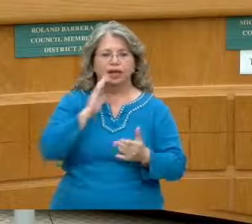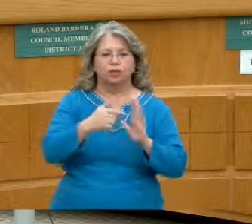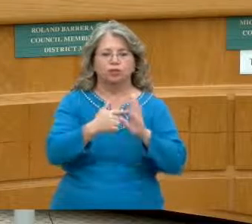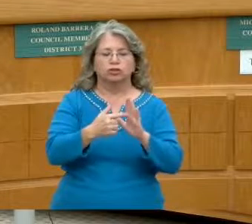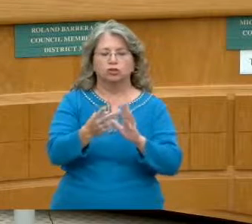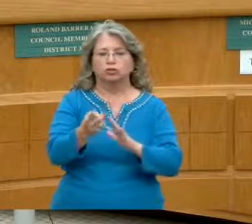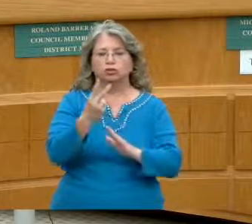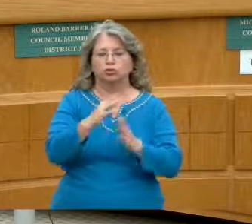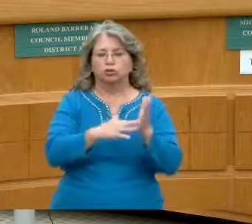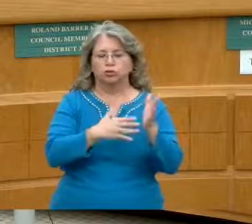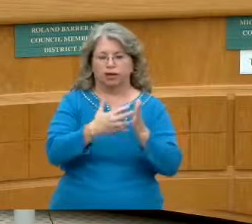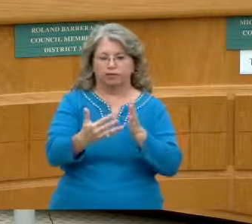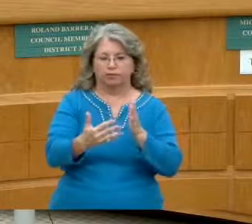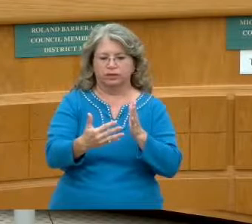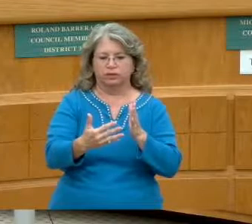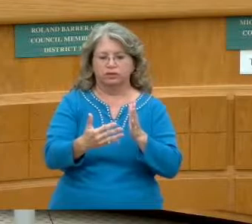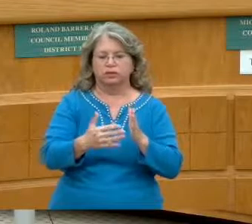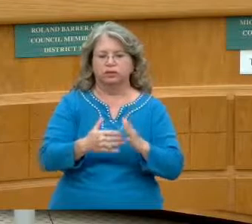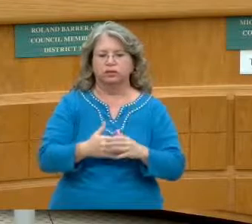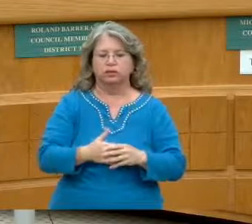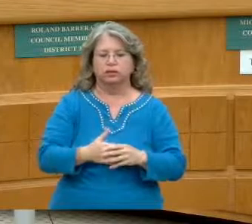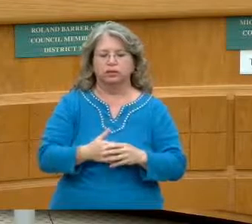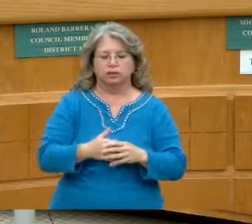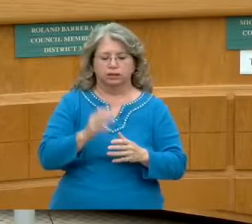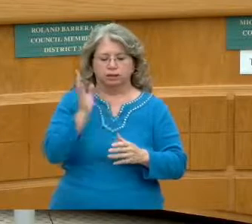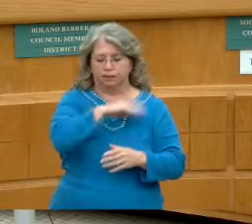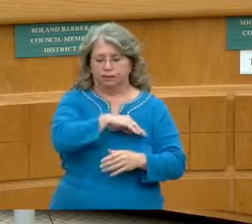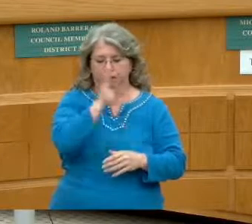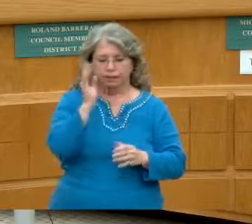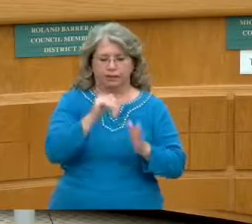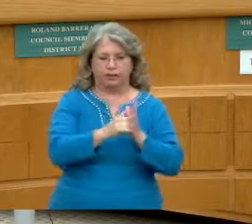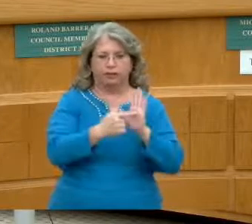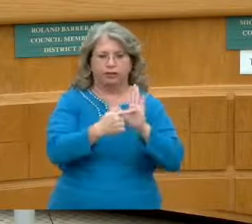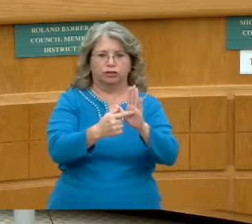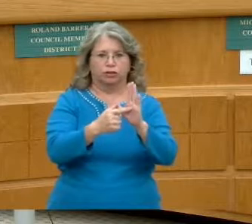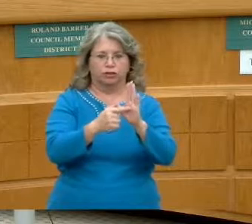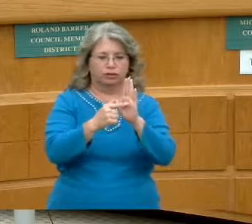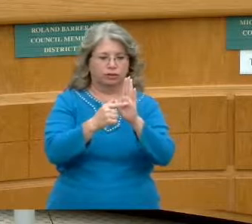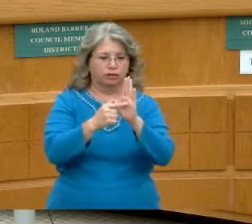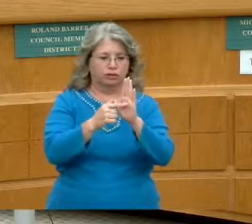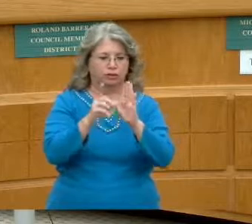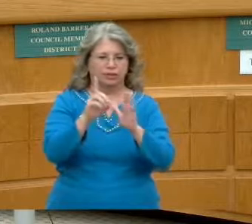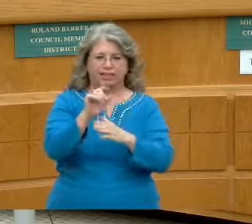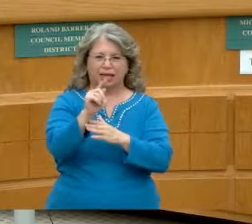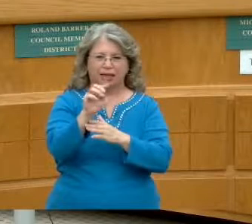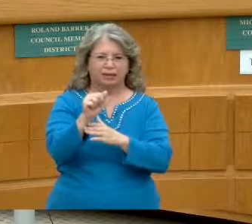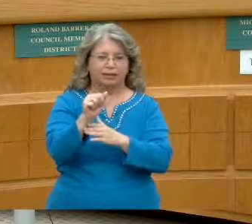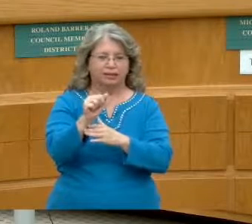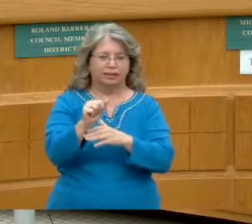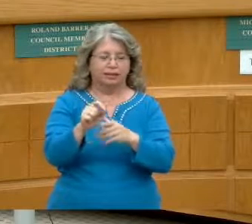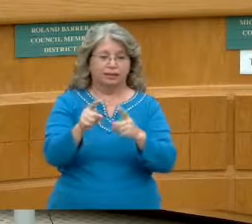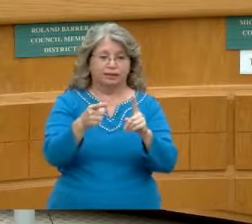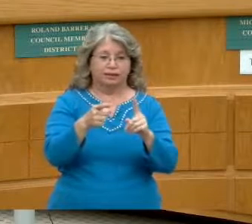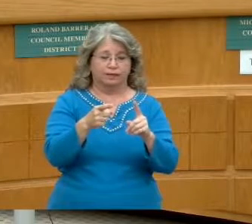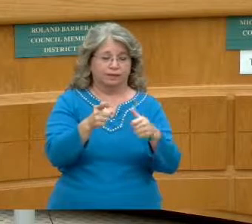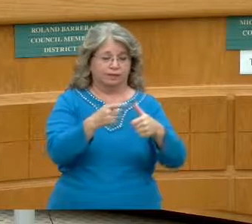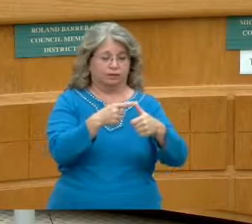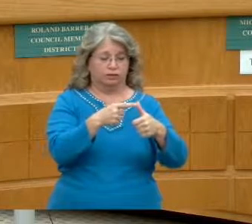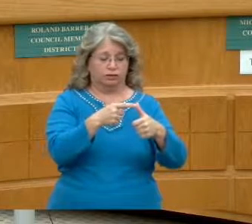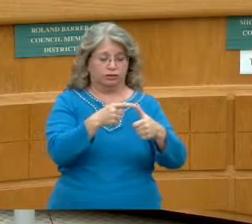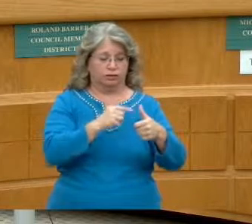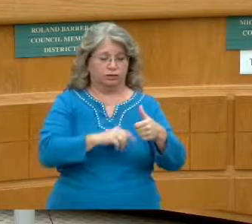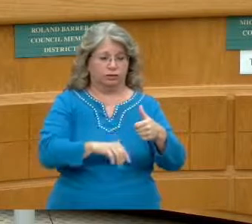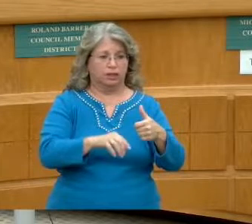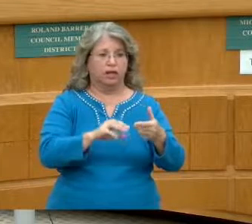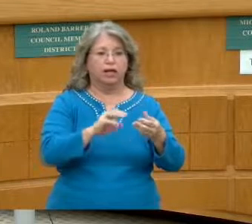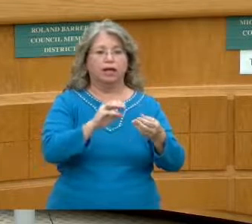several weeks. And it just shows some trending data for us. This first one is the number of tests performed. It shows by the